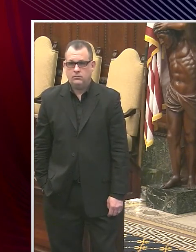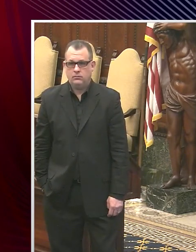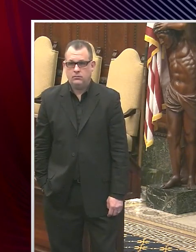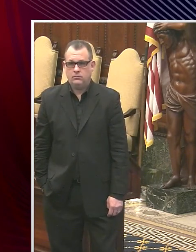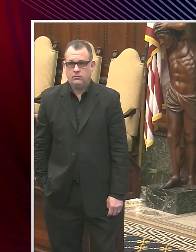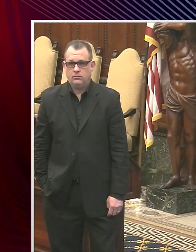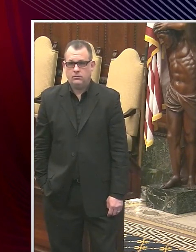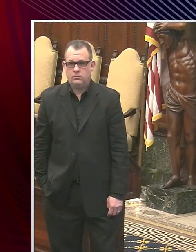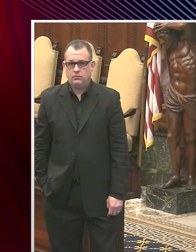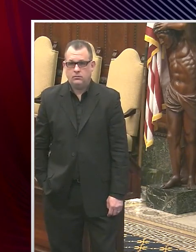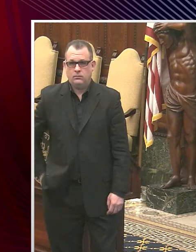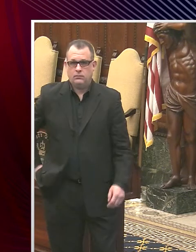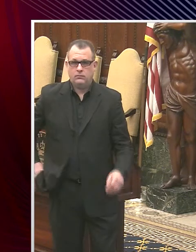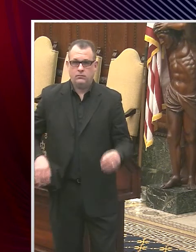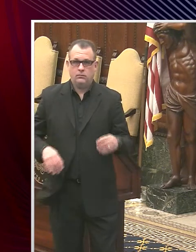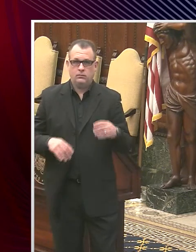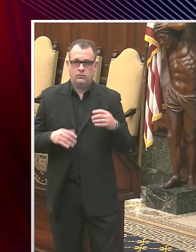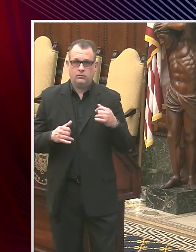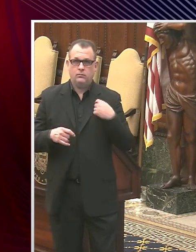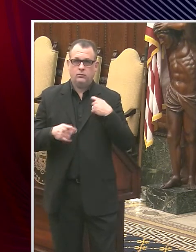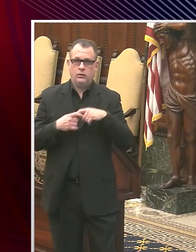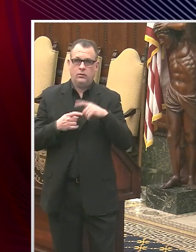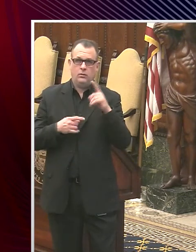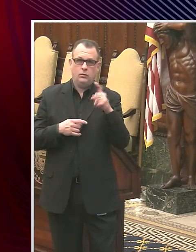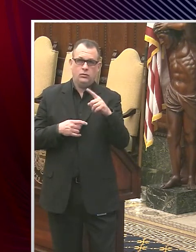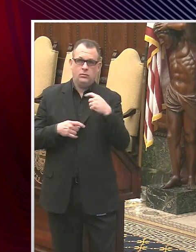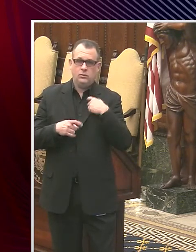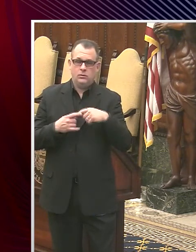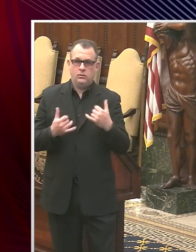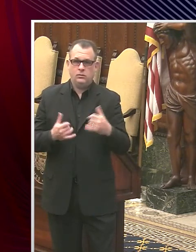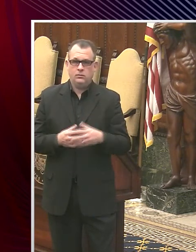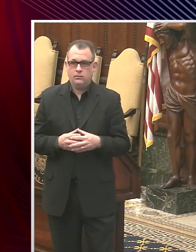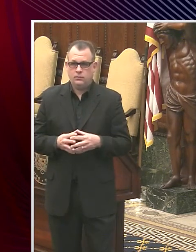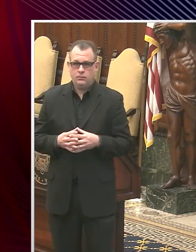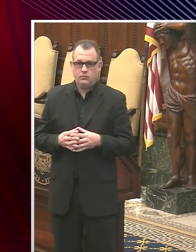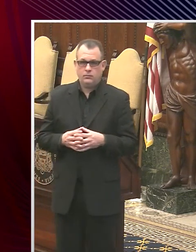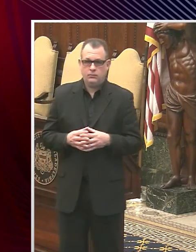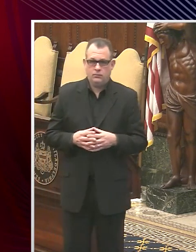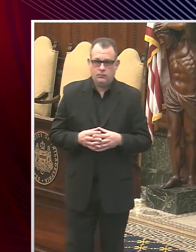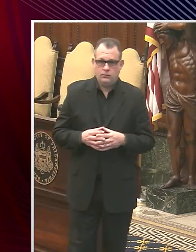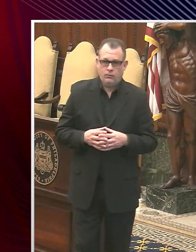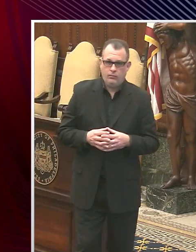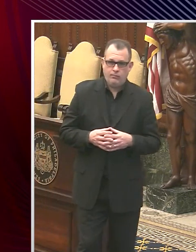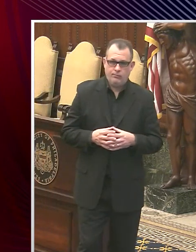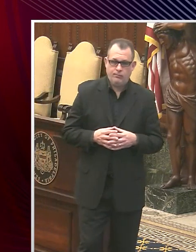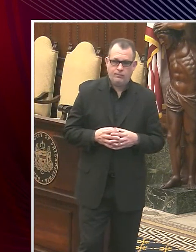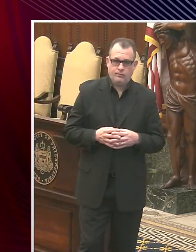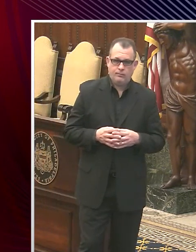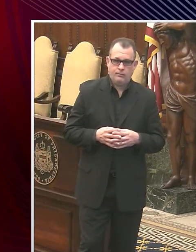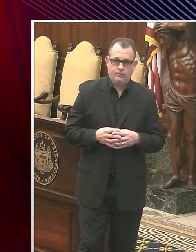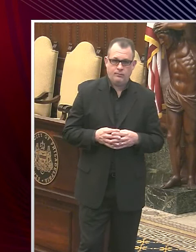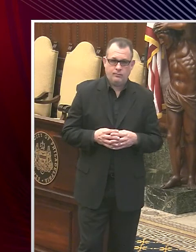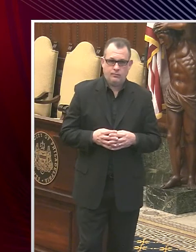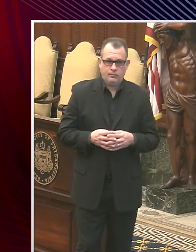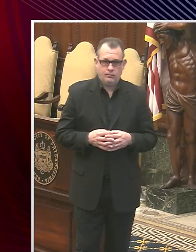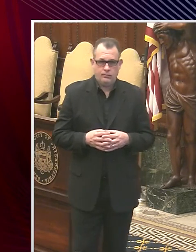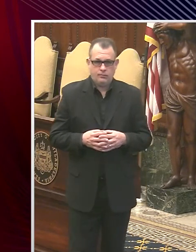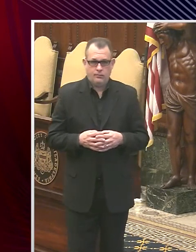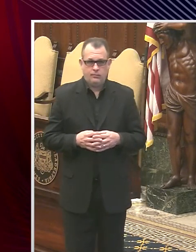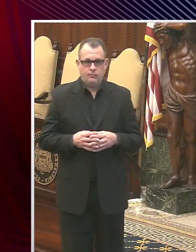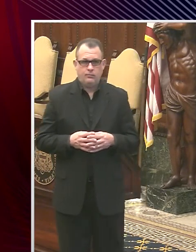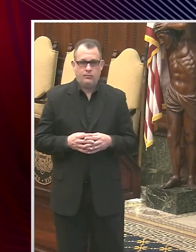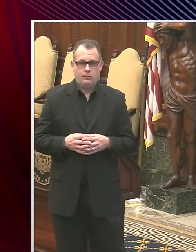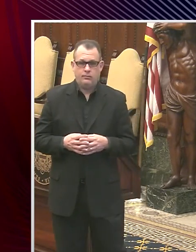¿Cuáles son los criterios para que los códigos postales se incluyan en estas ubicaciones de los sitios de vacunación de la ciudad? Por